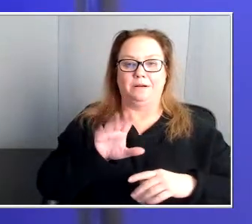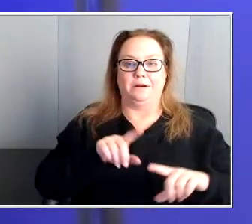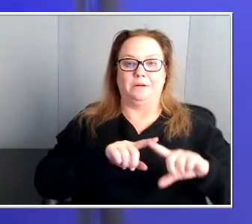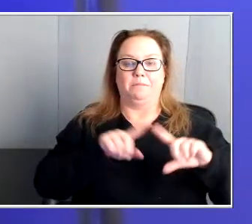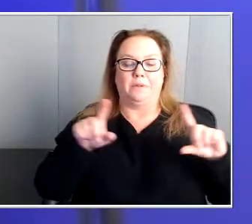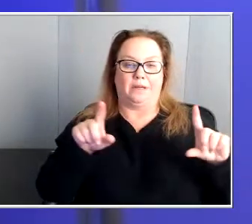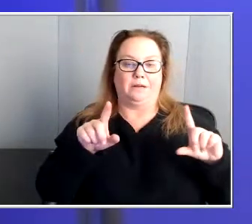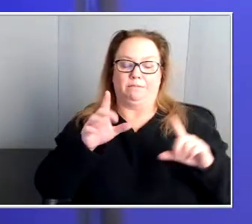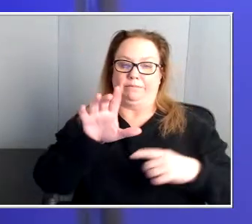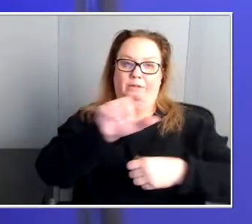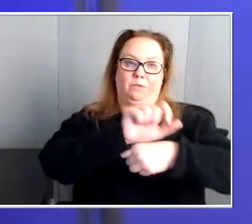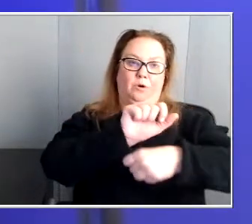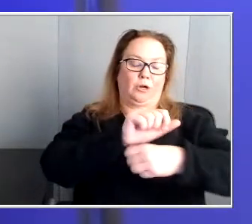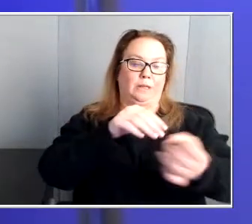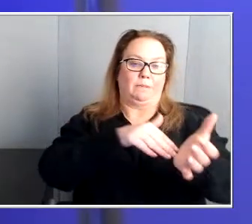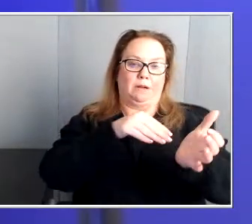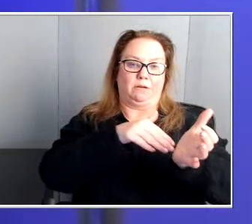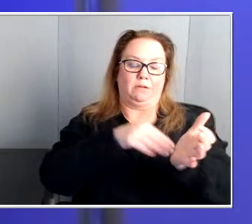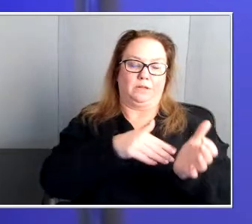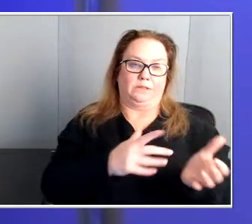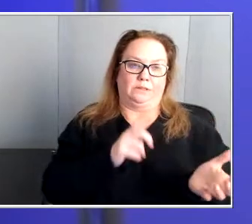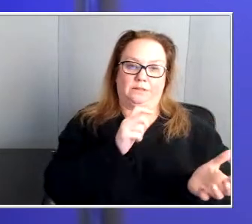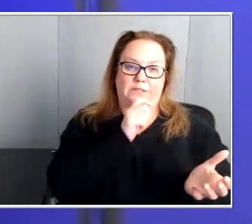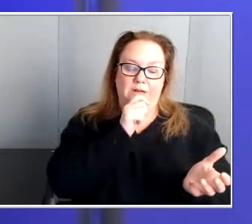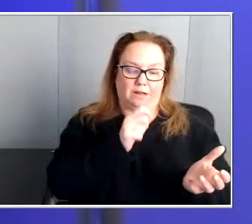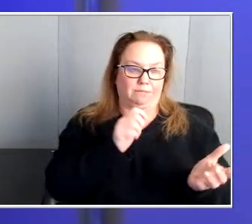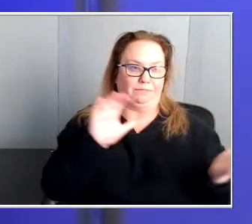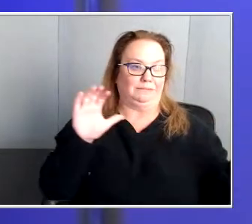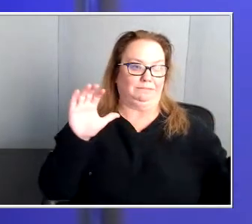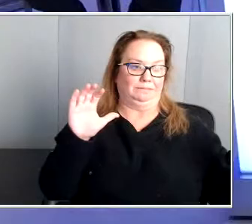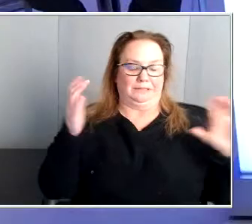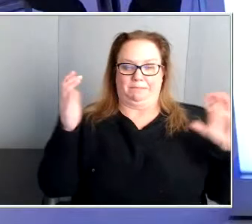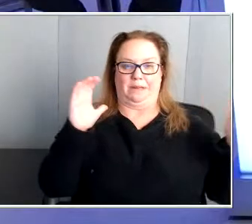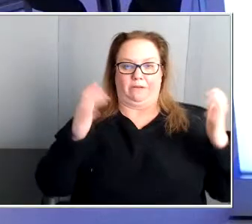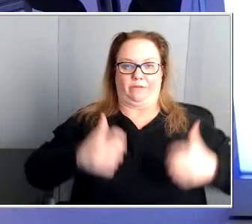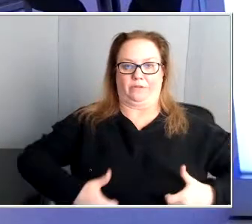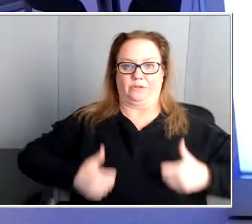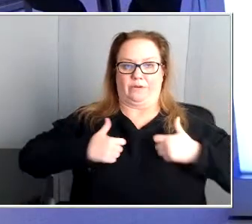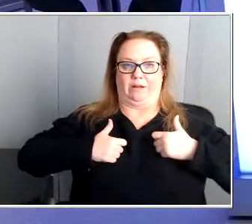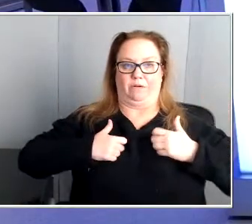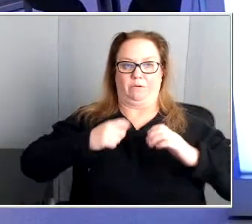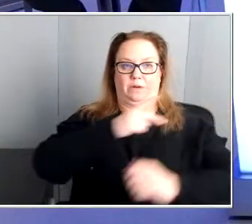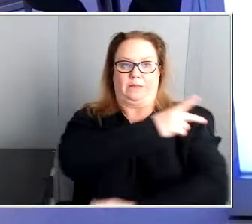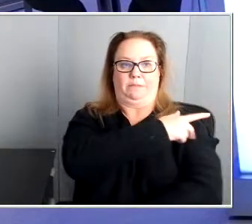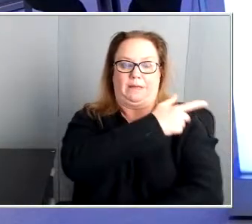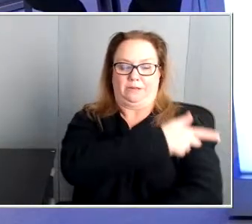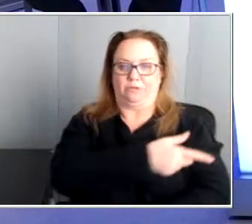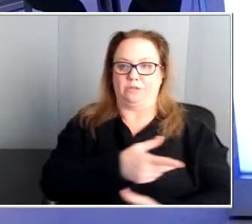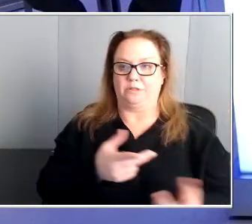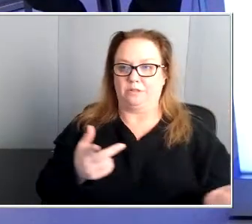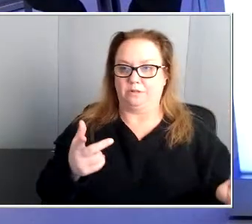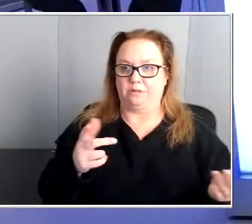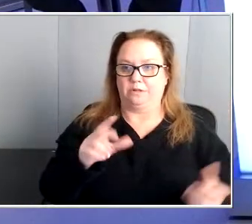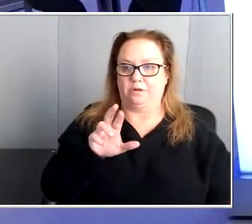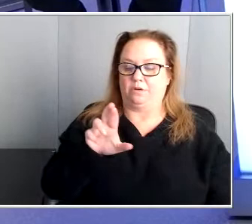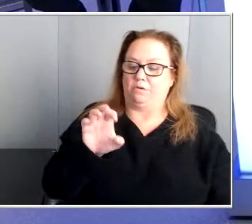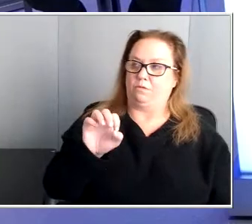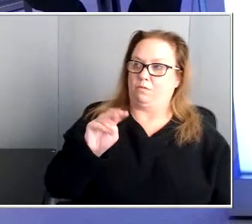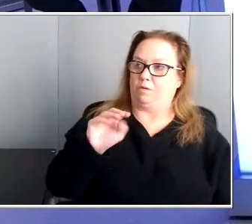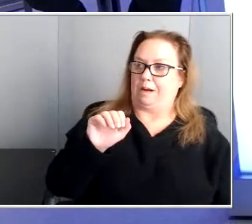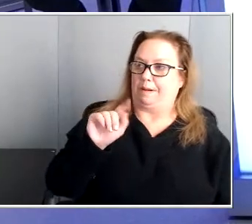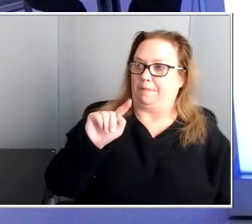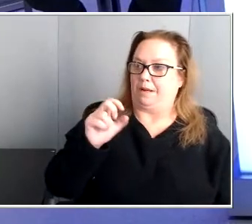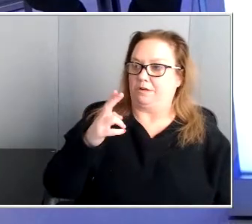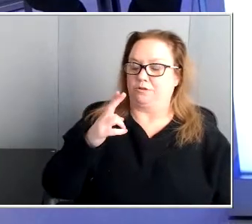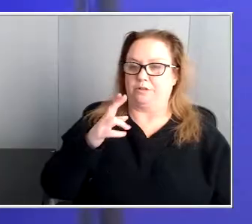it's still a fraction of what the survival would be for these patients. Well, like I said, from Rematch, the optimal medical therapy group.